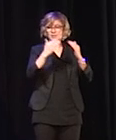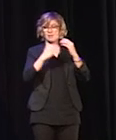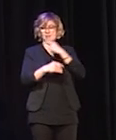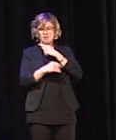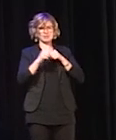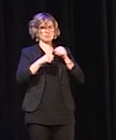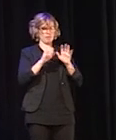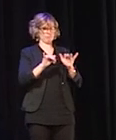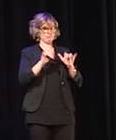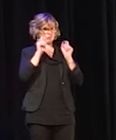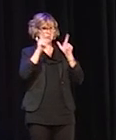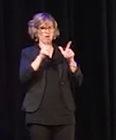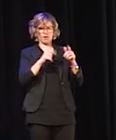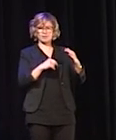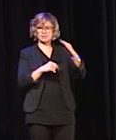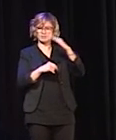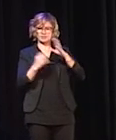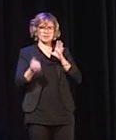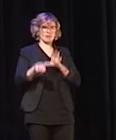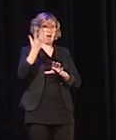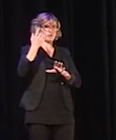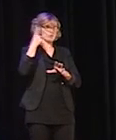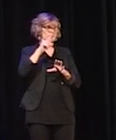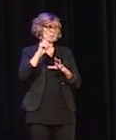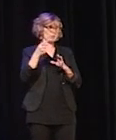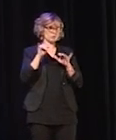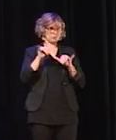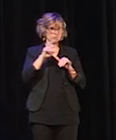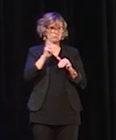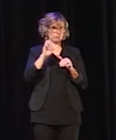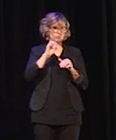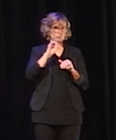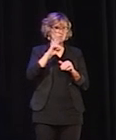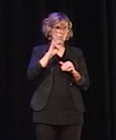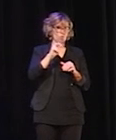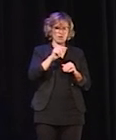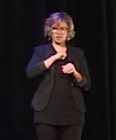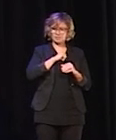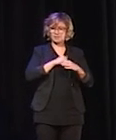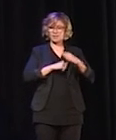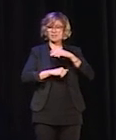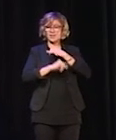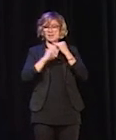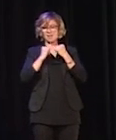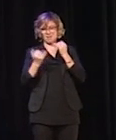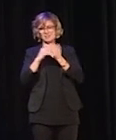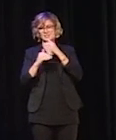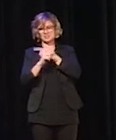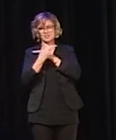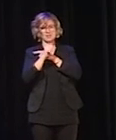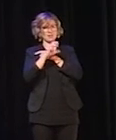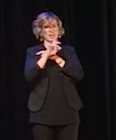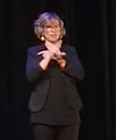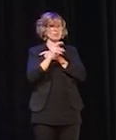surprise. Geyser, just to reorient, and then at the end, the Glacier Beach. And the Glacier Beach is really interesting because it's awesome.